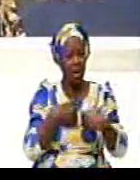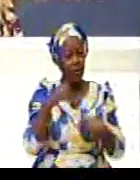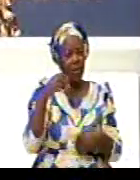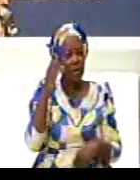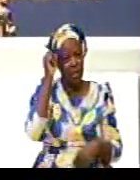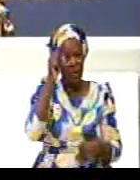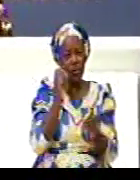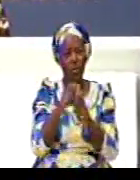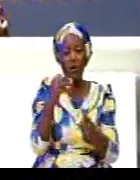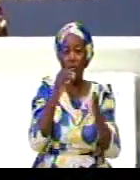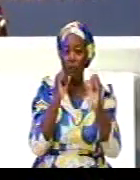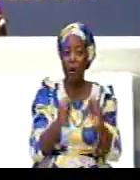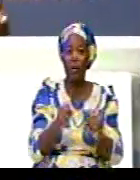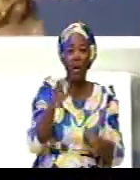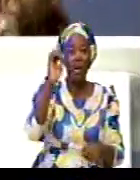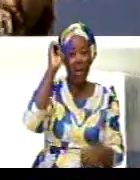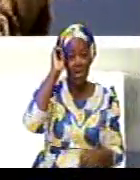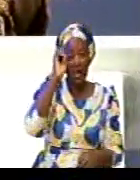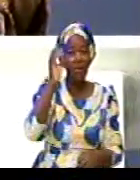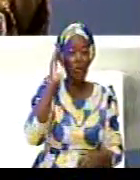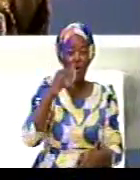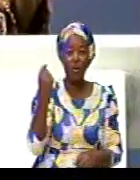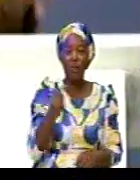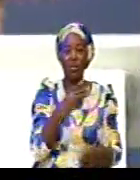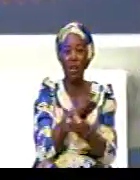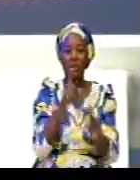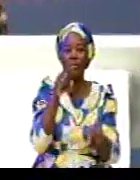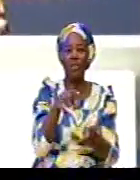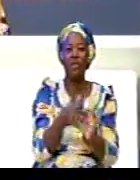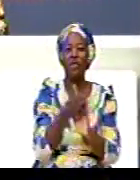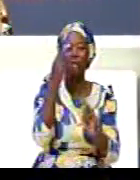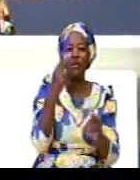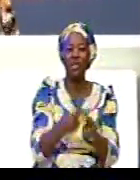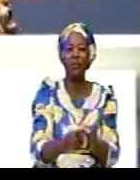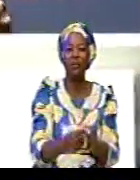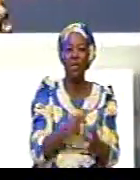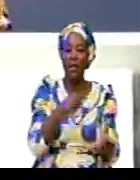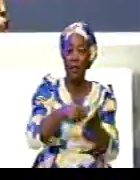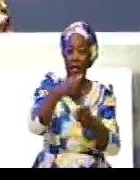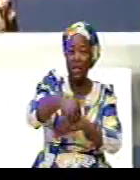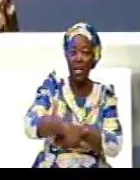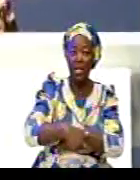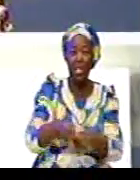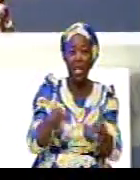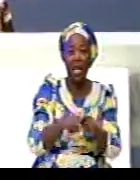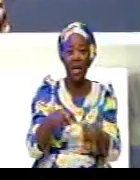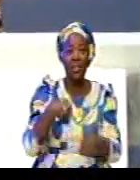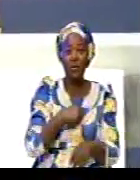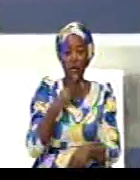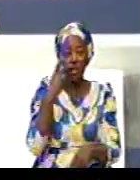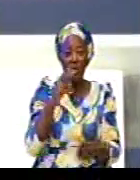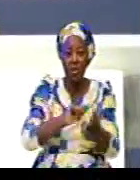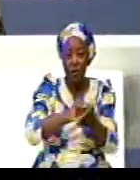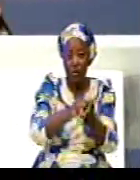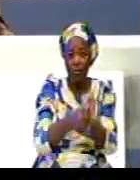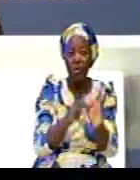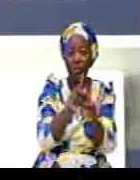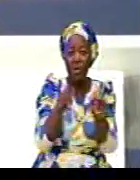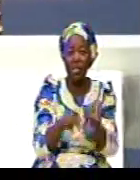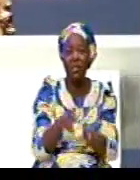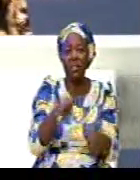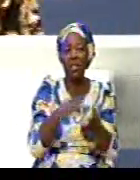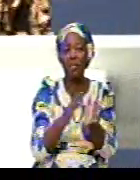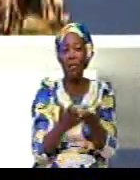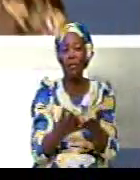always deliver you. You have his word of power, he'll always deliver you.